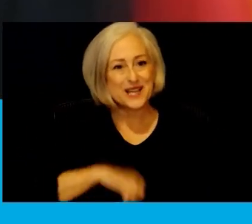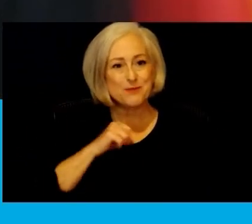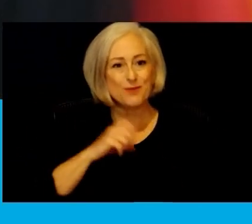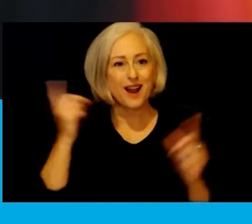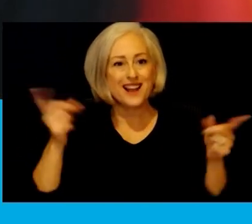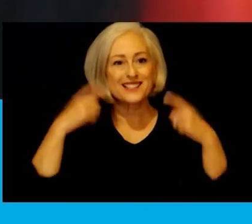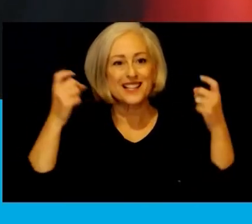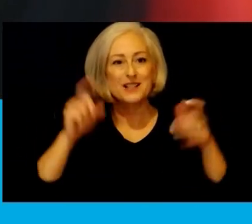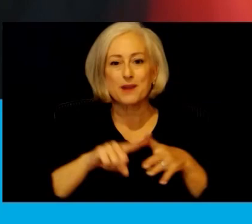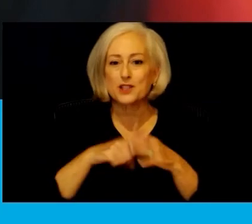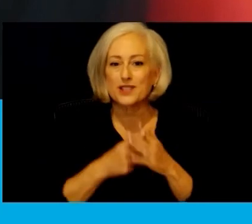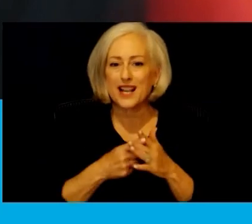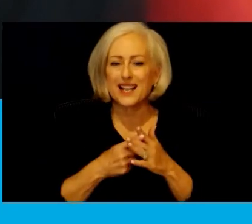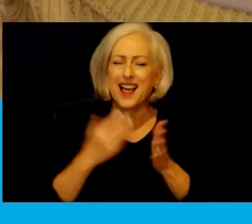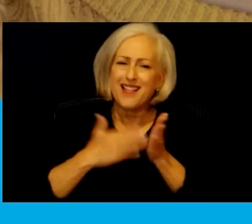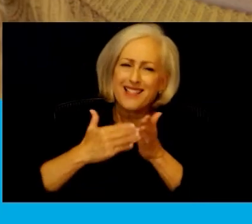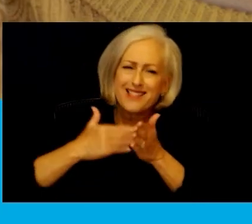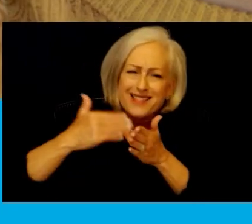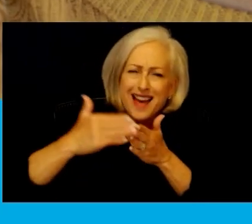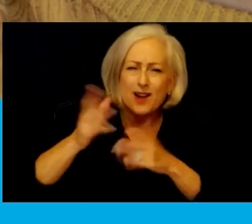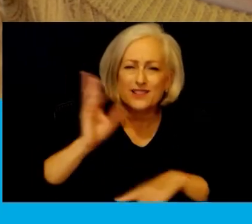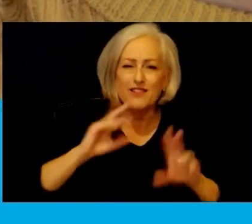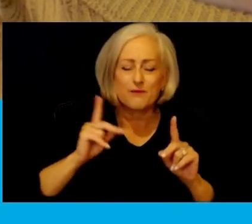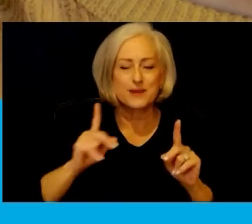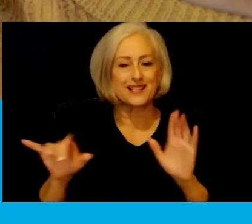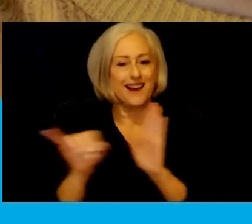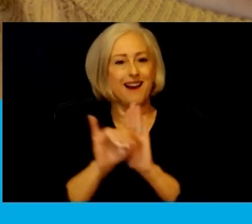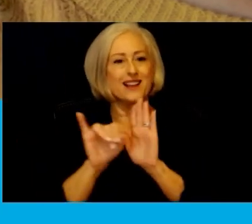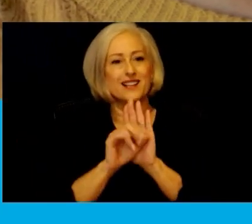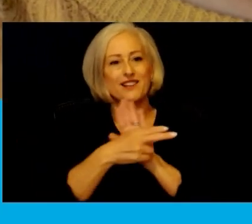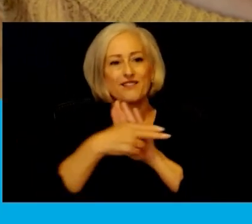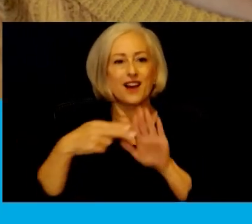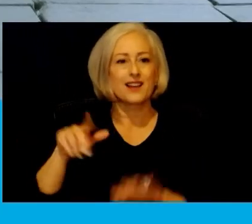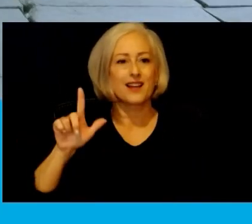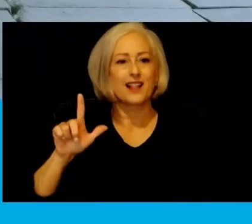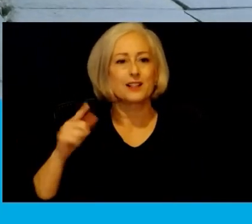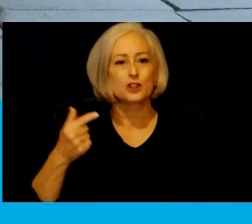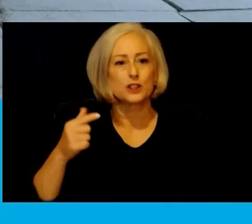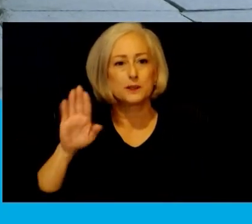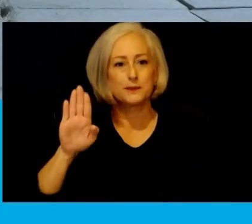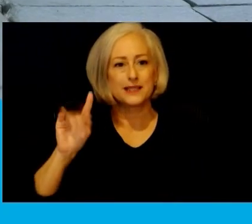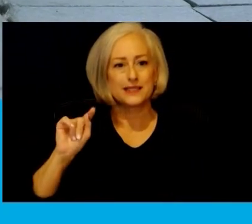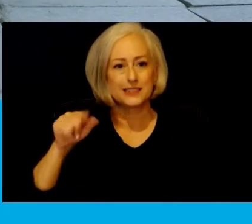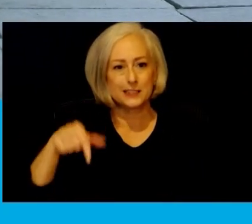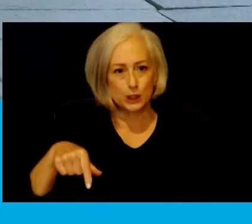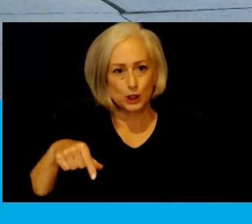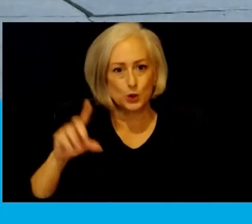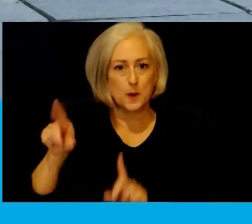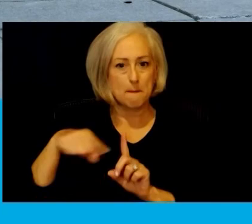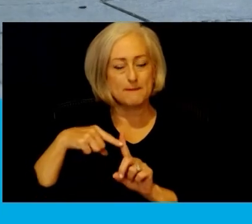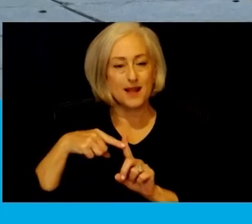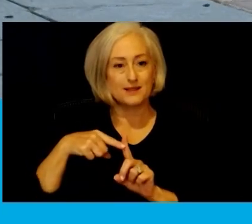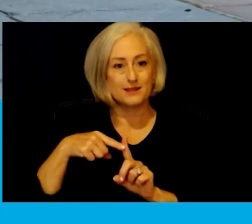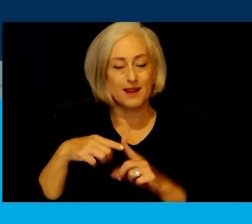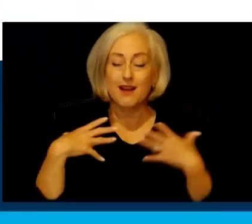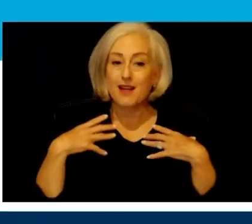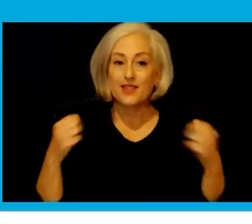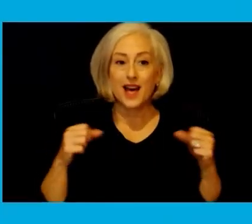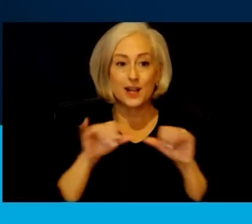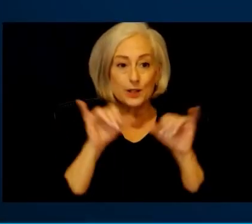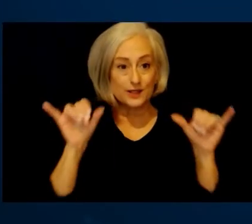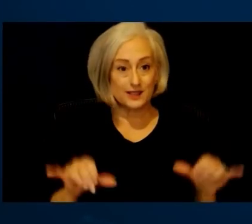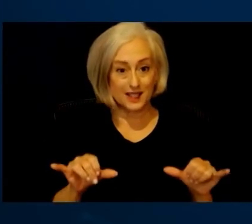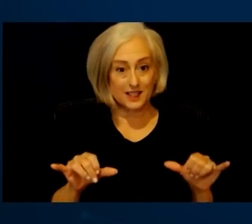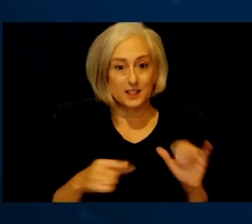of people in the KC Metro identify as LGBTQ+. The health system is recognized as a health equity leader.